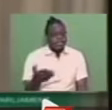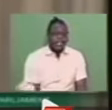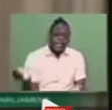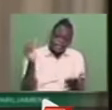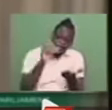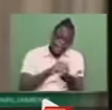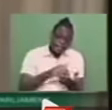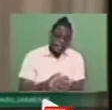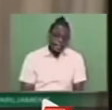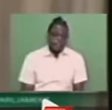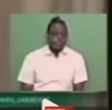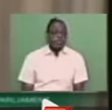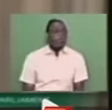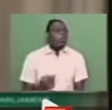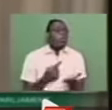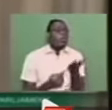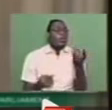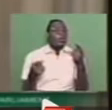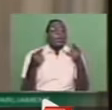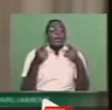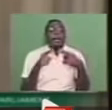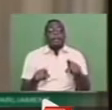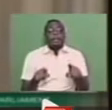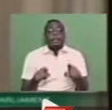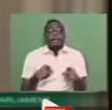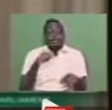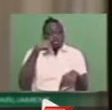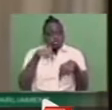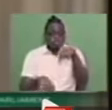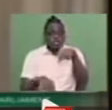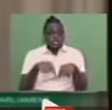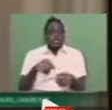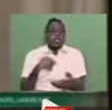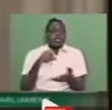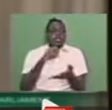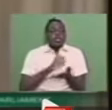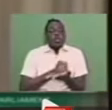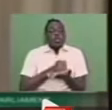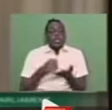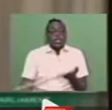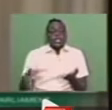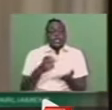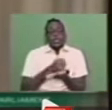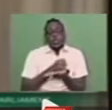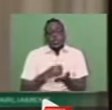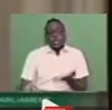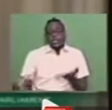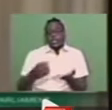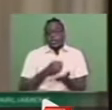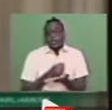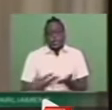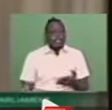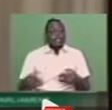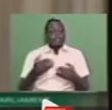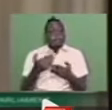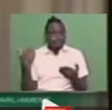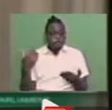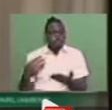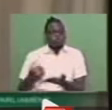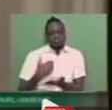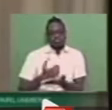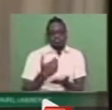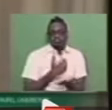have halted their operations. 6 plants which brought in billions in revenue and employed hundreds of